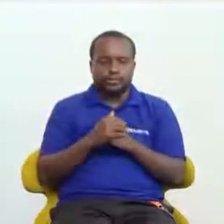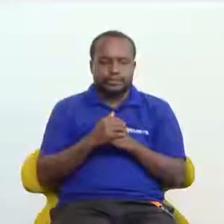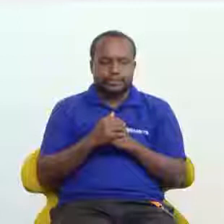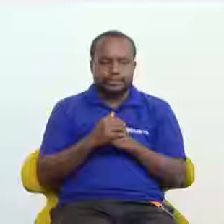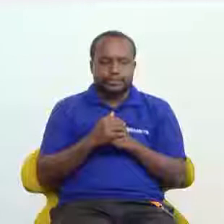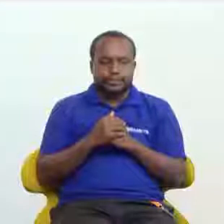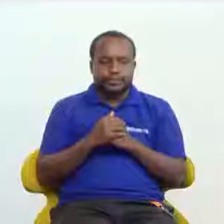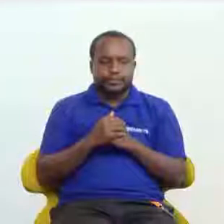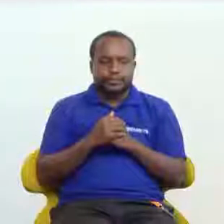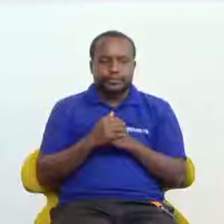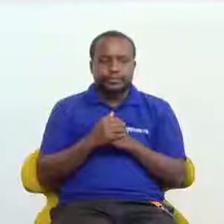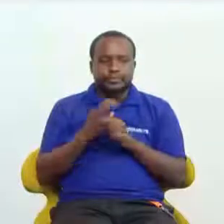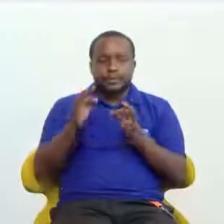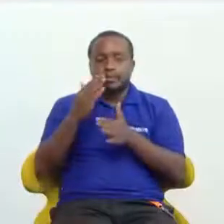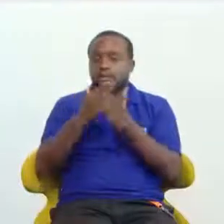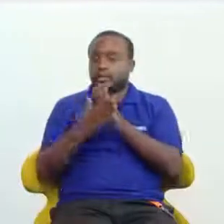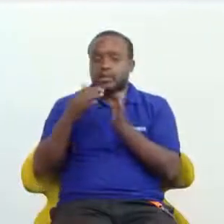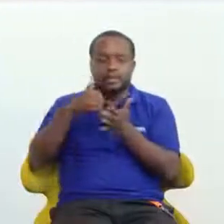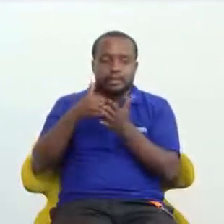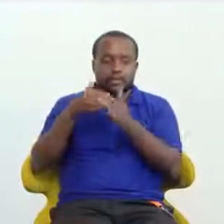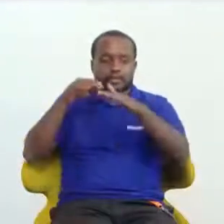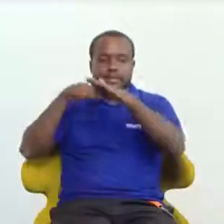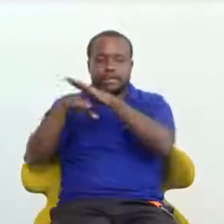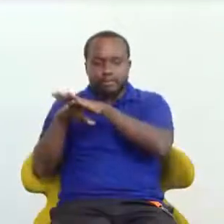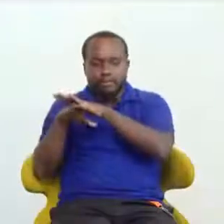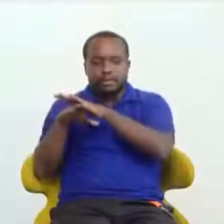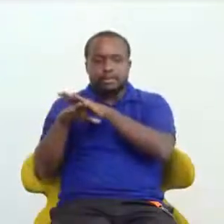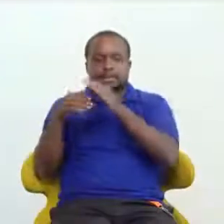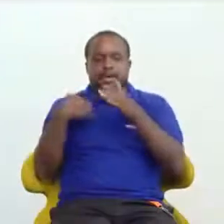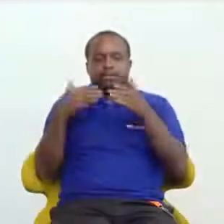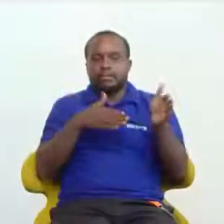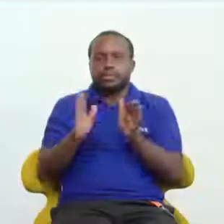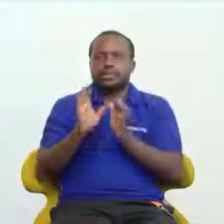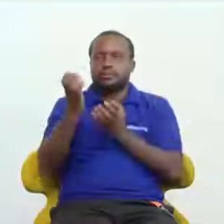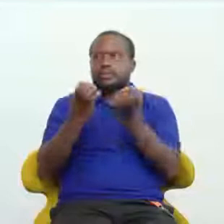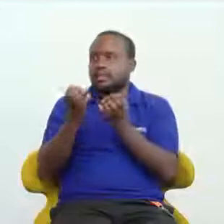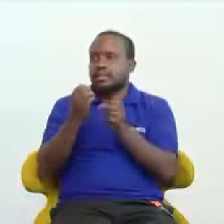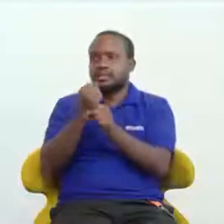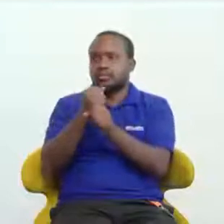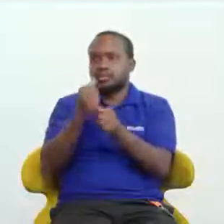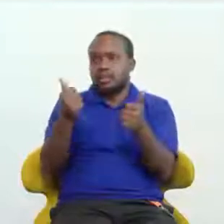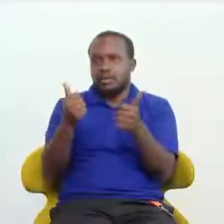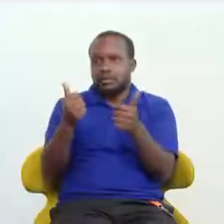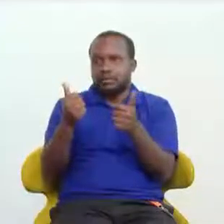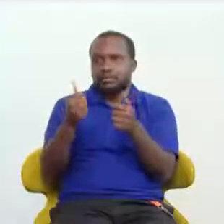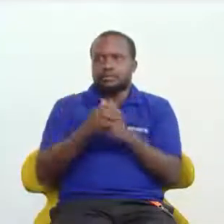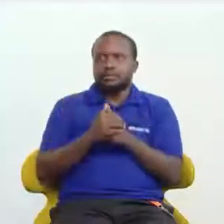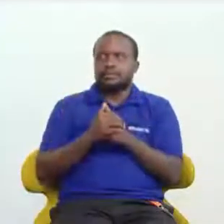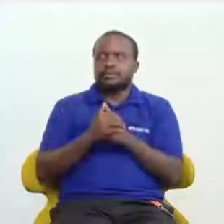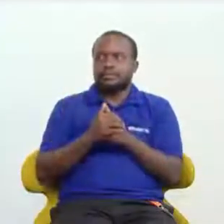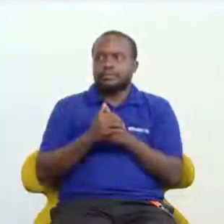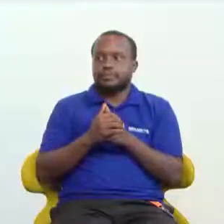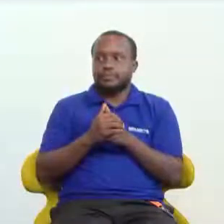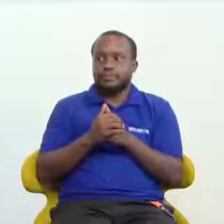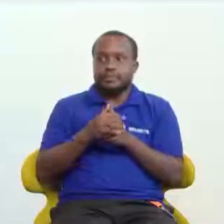Finally, by building inclusively, by building accessibly, you have an opportunity for your business to do well by doing good. And